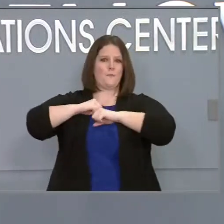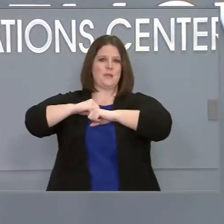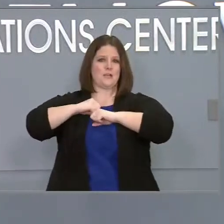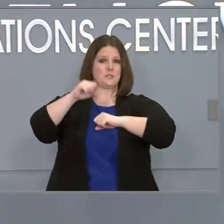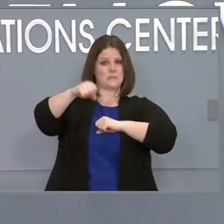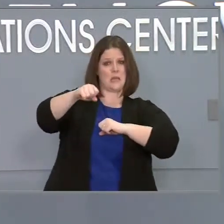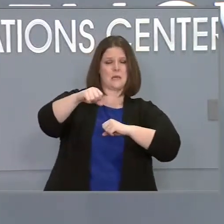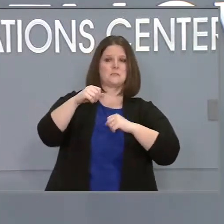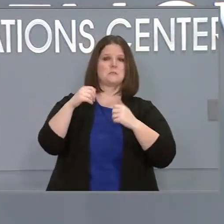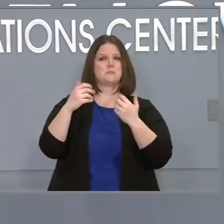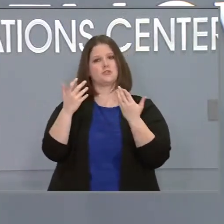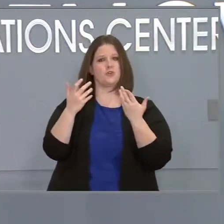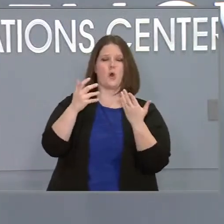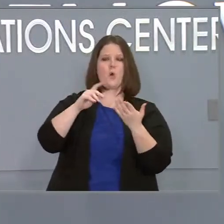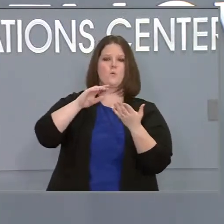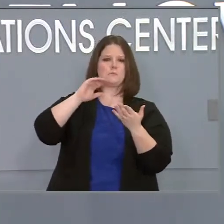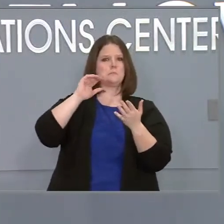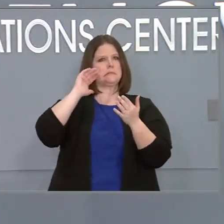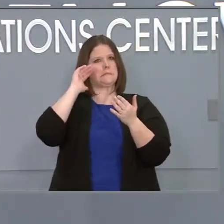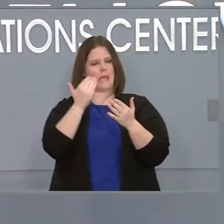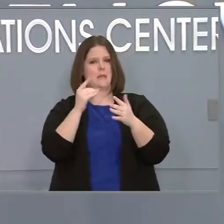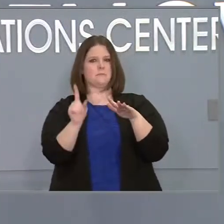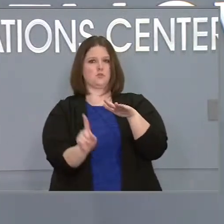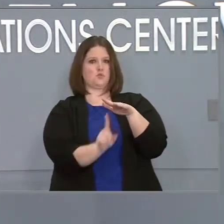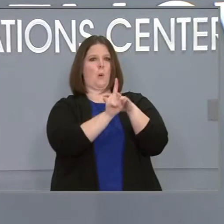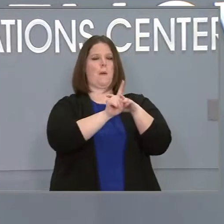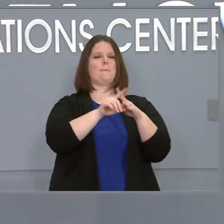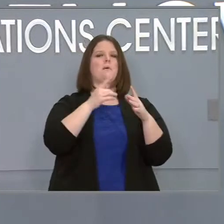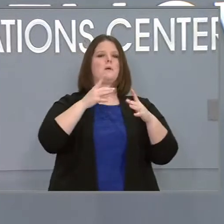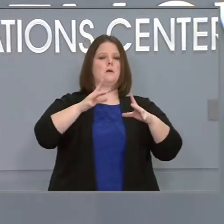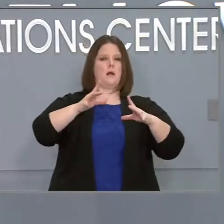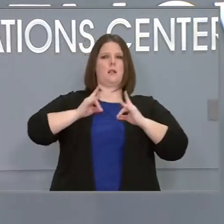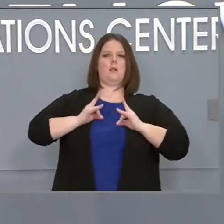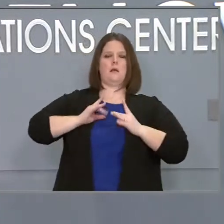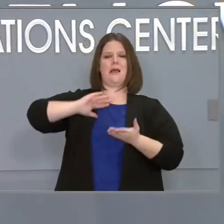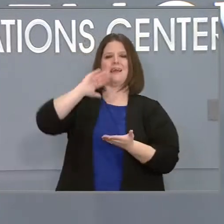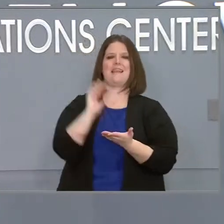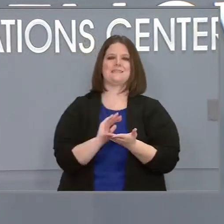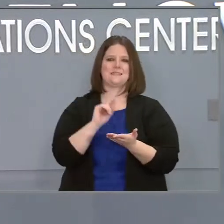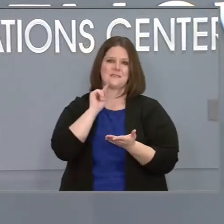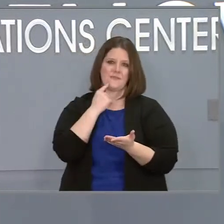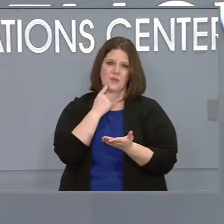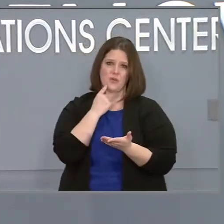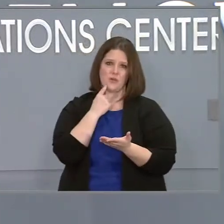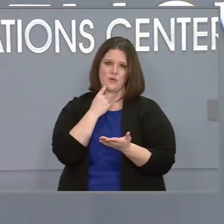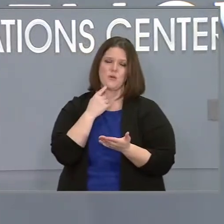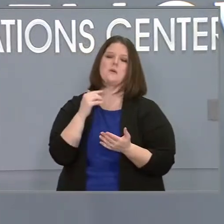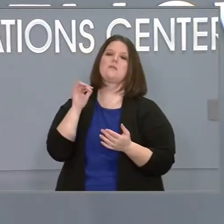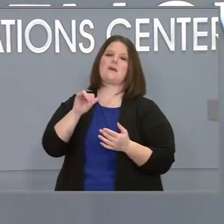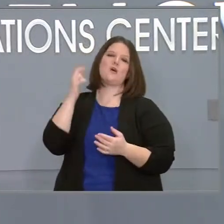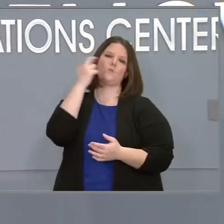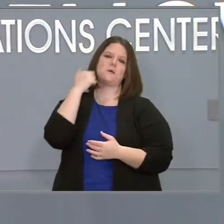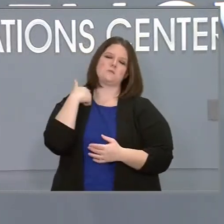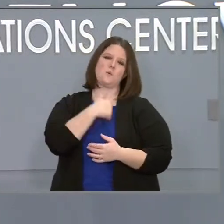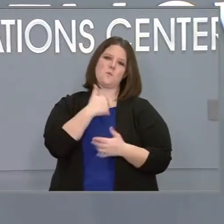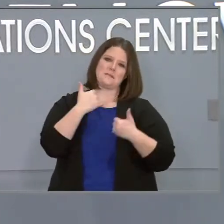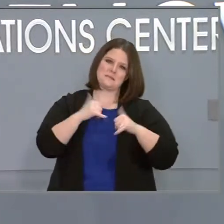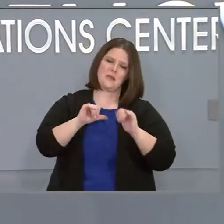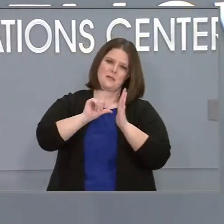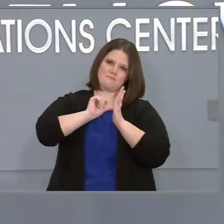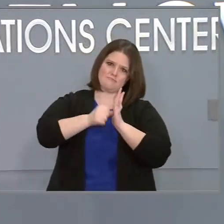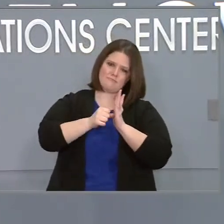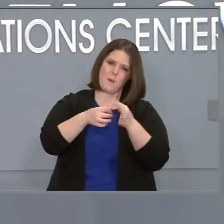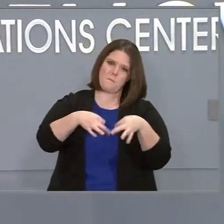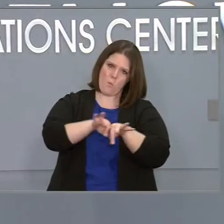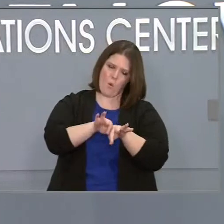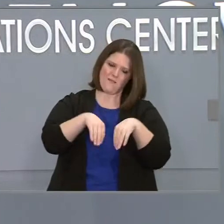So it appears less severe. Again, this is why we need to give it some time to see the science and the data. But the important